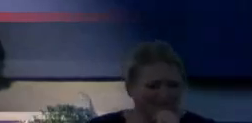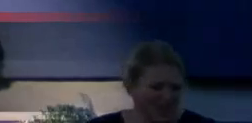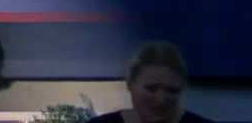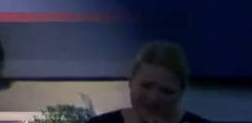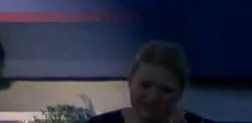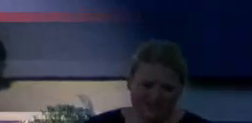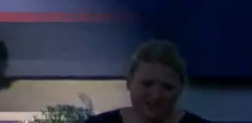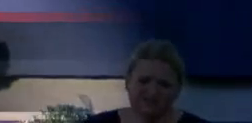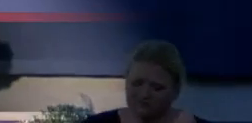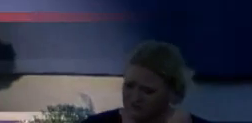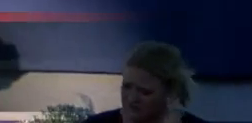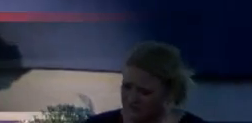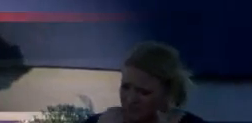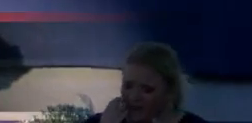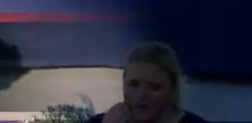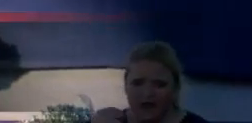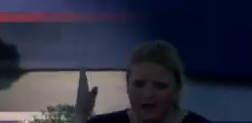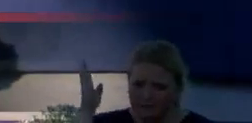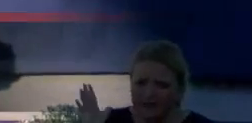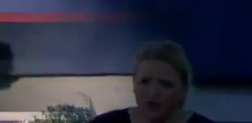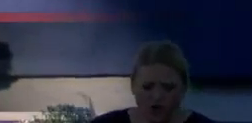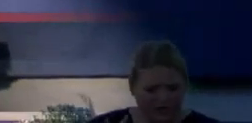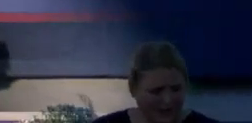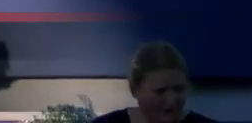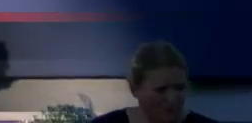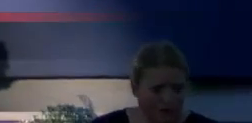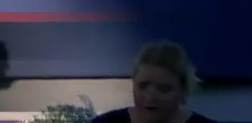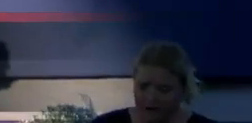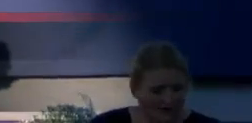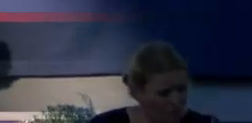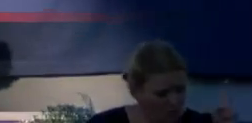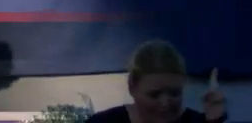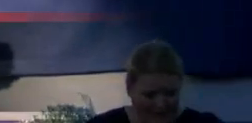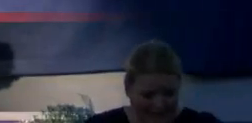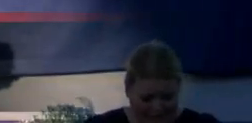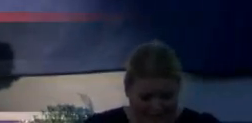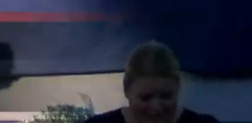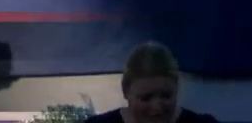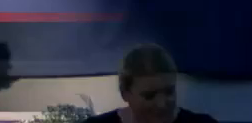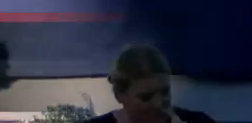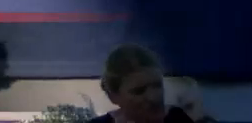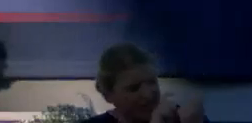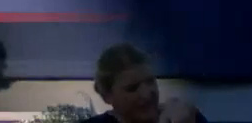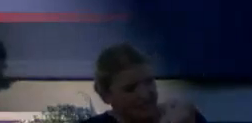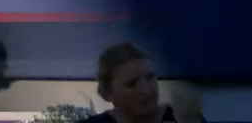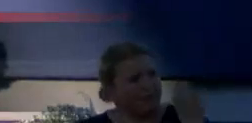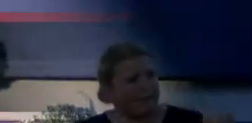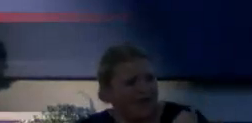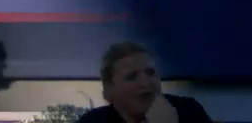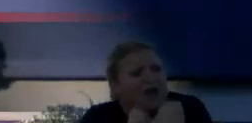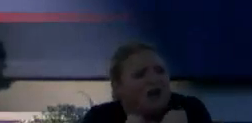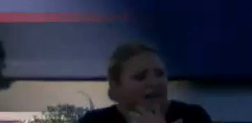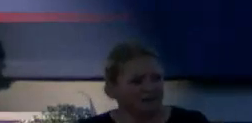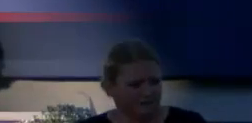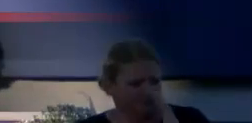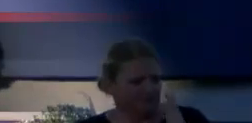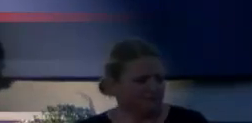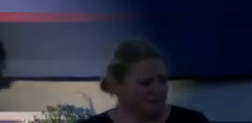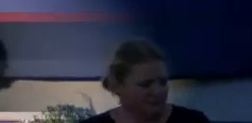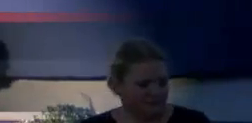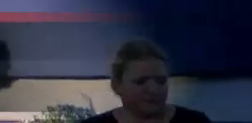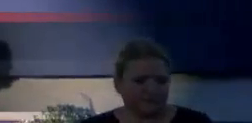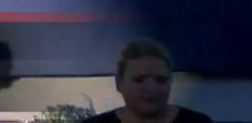An unknown speaker once said, if you cannot embrace change, at least give it a hug every once in a while. The pathway to